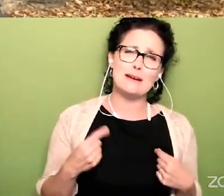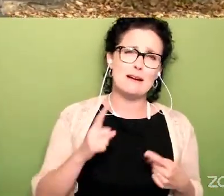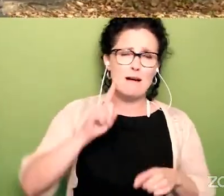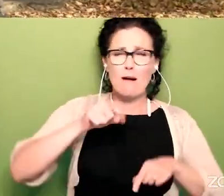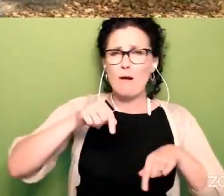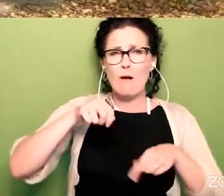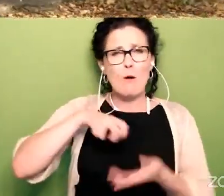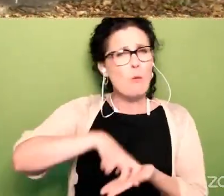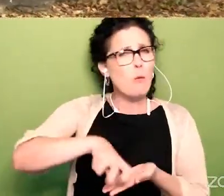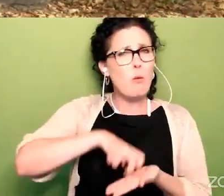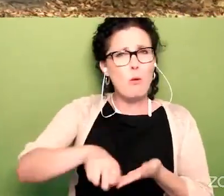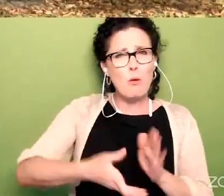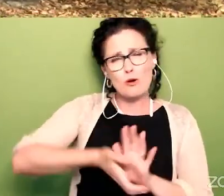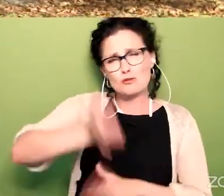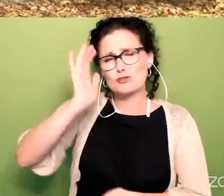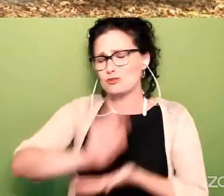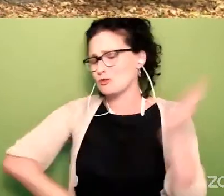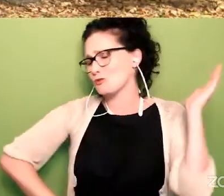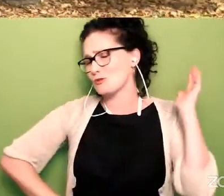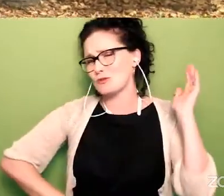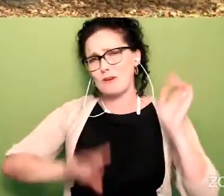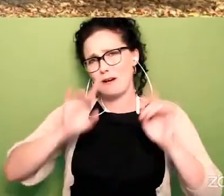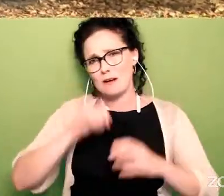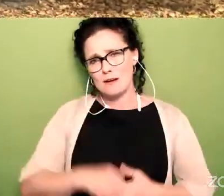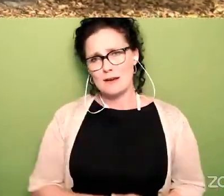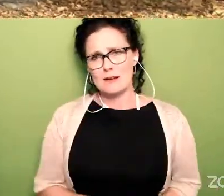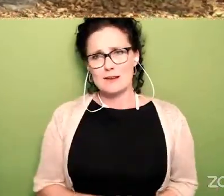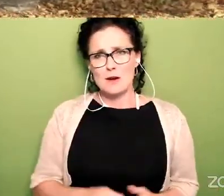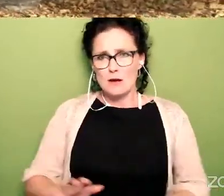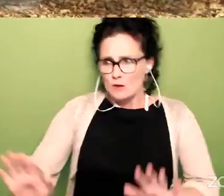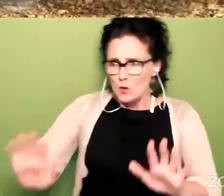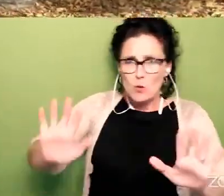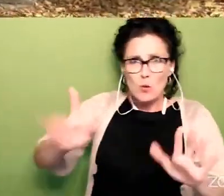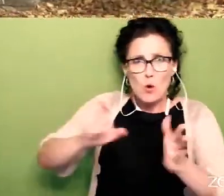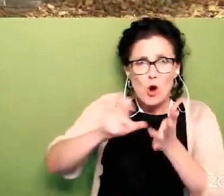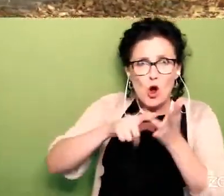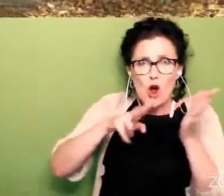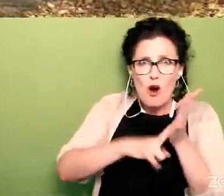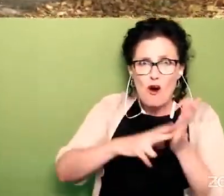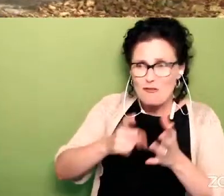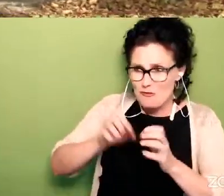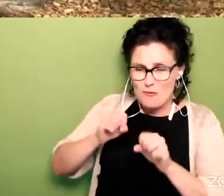shoes anymore. And I cannot carry on my back with a belly like that. Hold on.